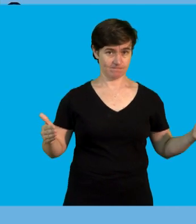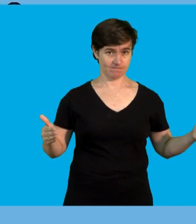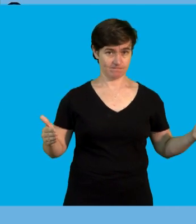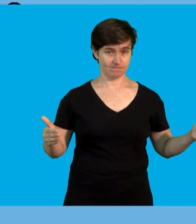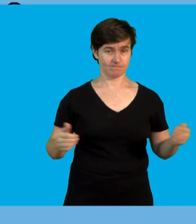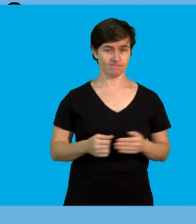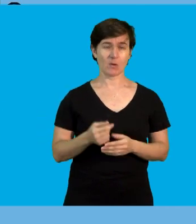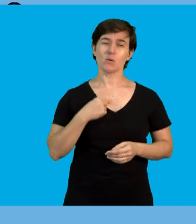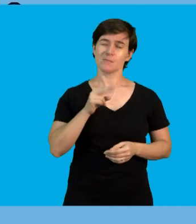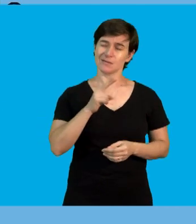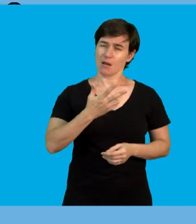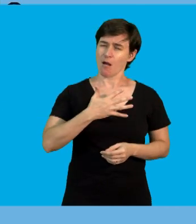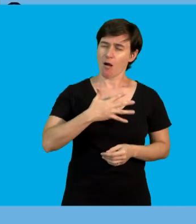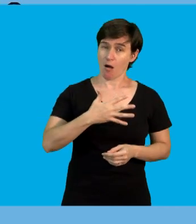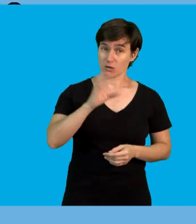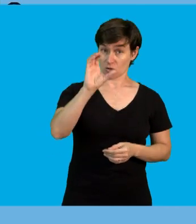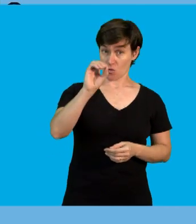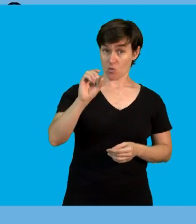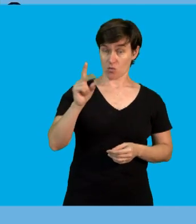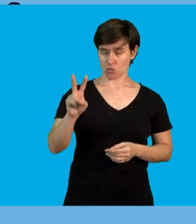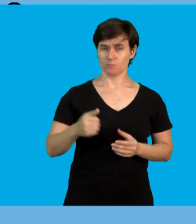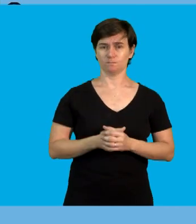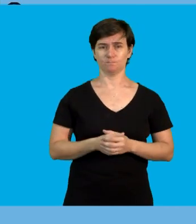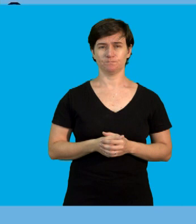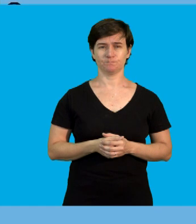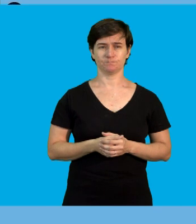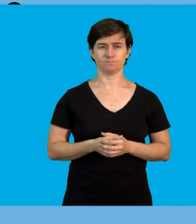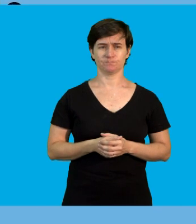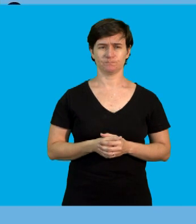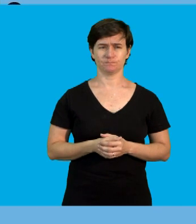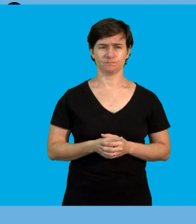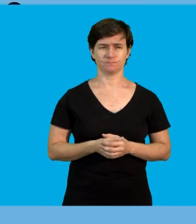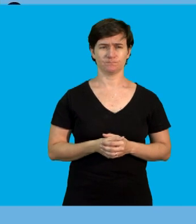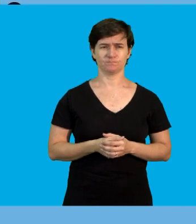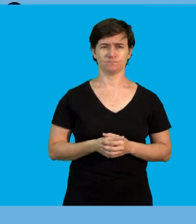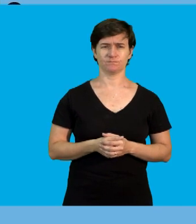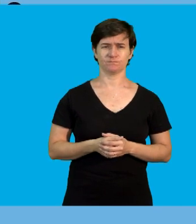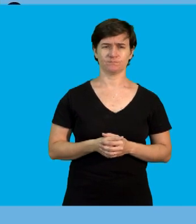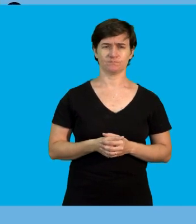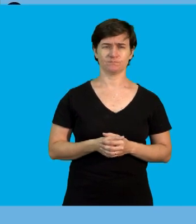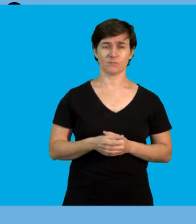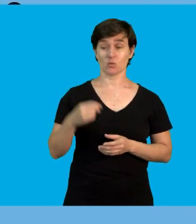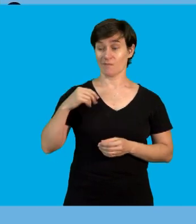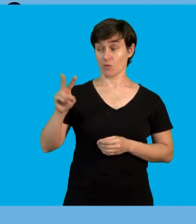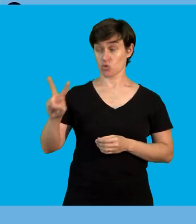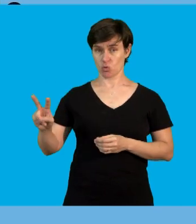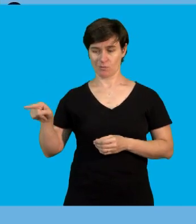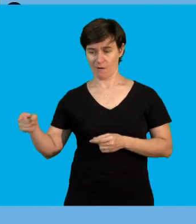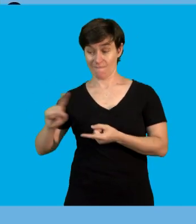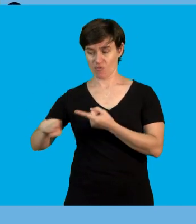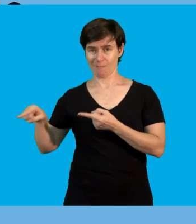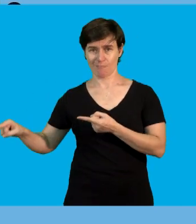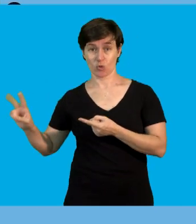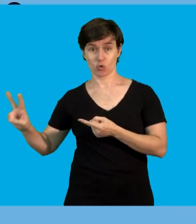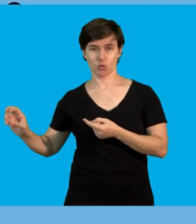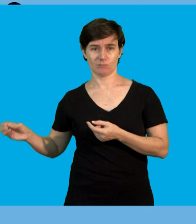side. Then we also need to look at the oxygen that we find on the left-hand side and the right-hand side. We have 2, because of that 2, we